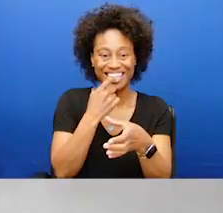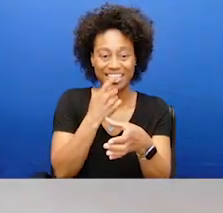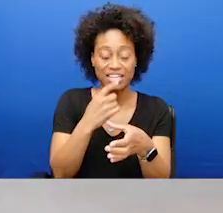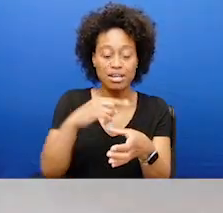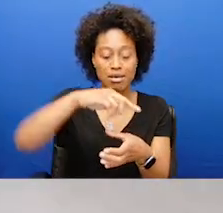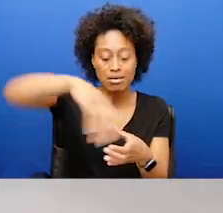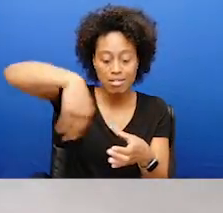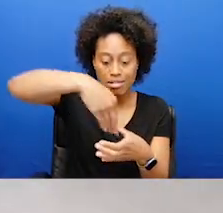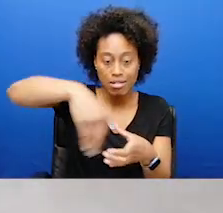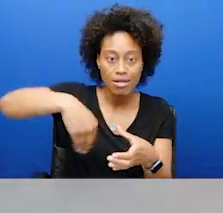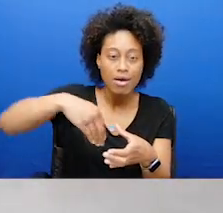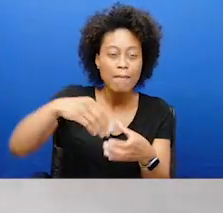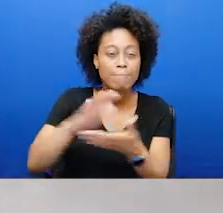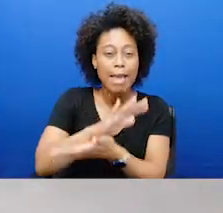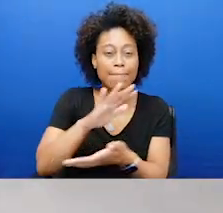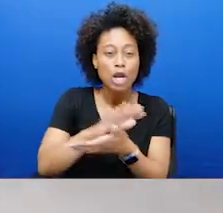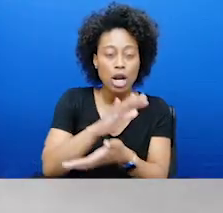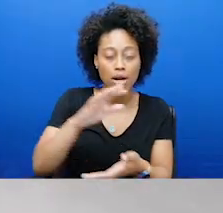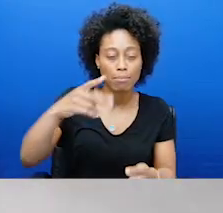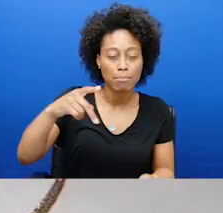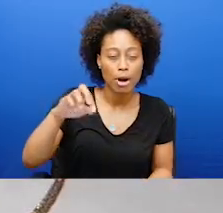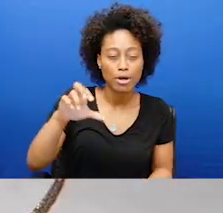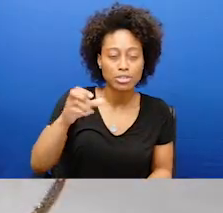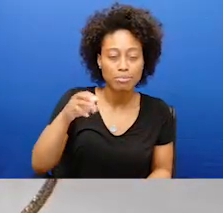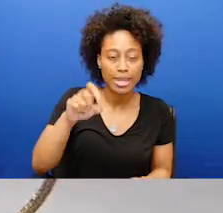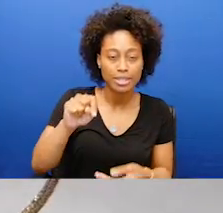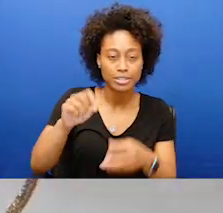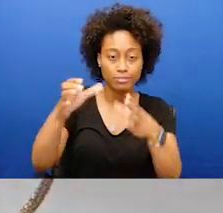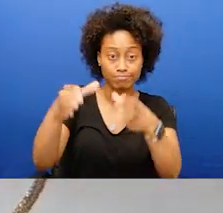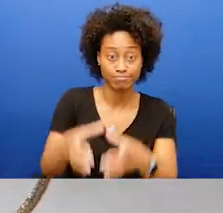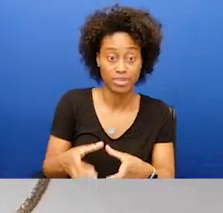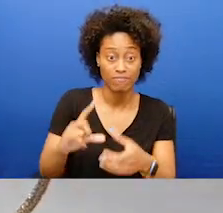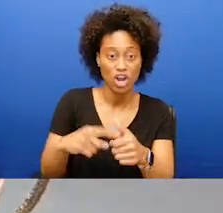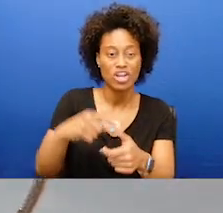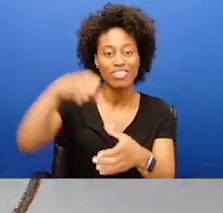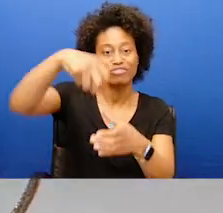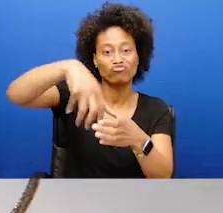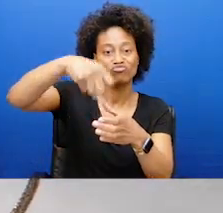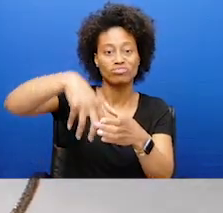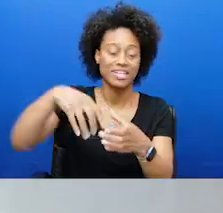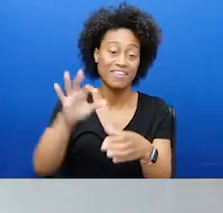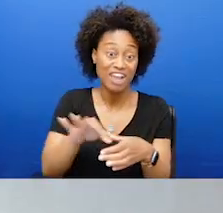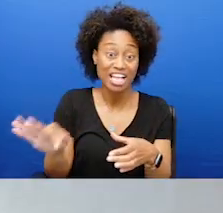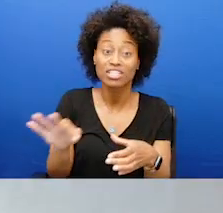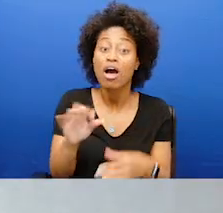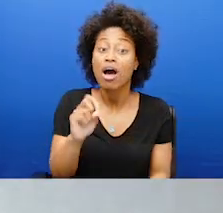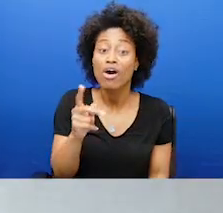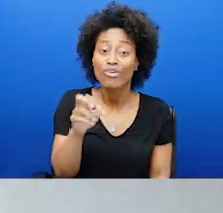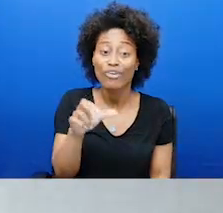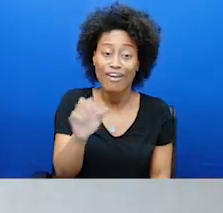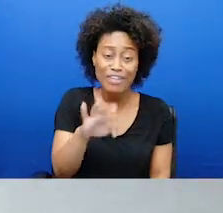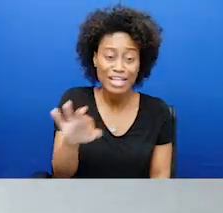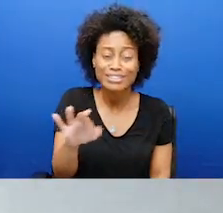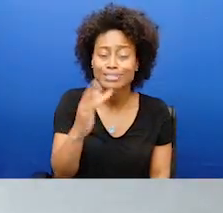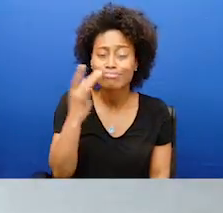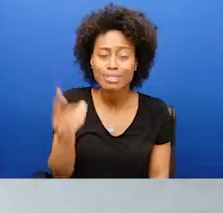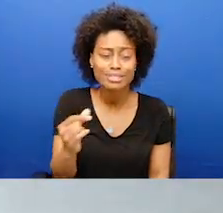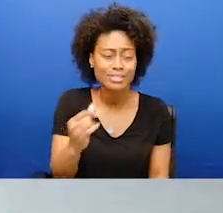this mason jar lined with parchment paper, and these okra fries are so delicious